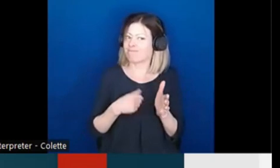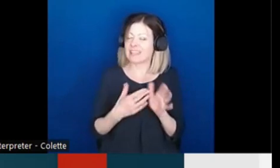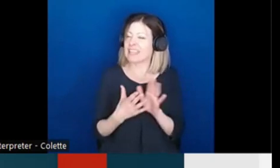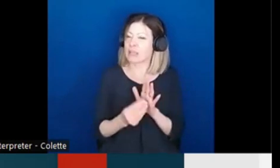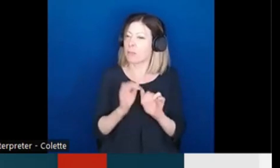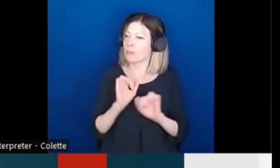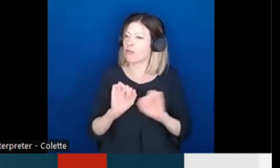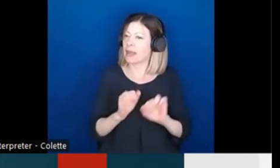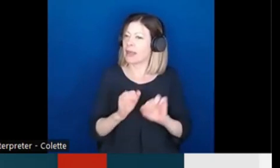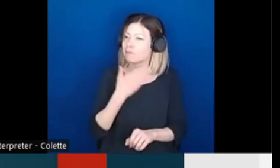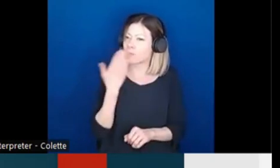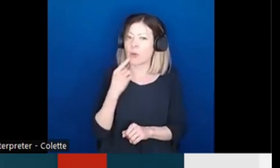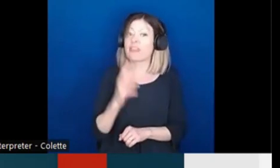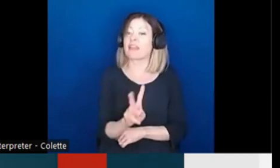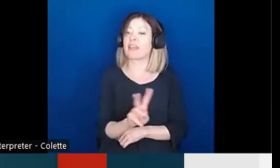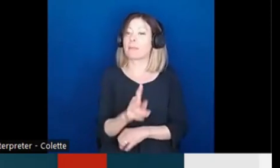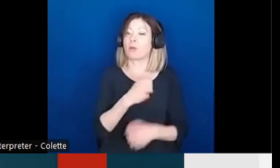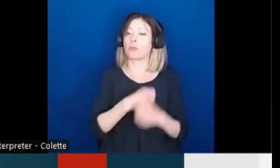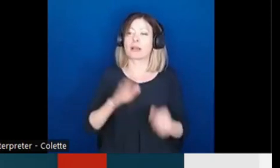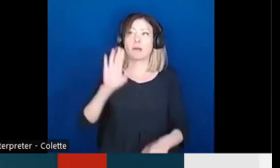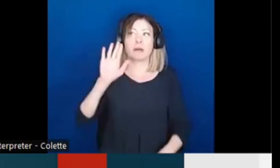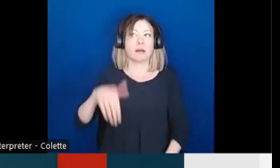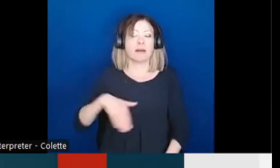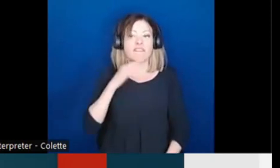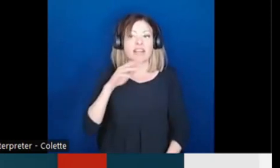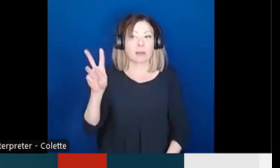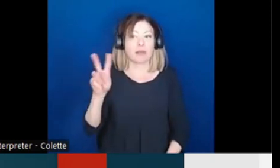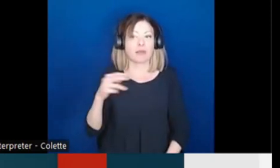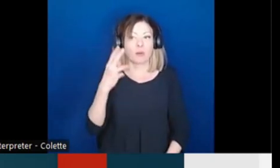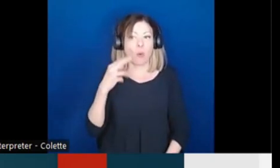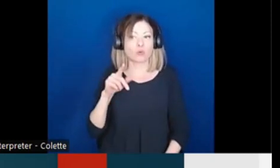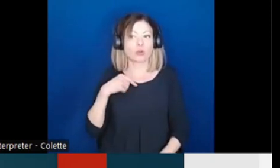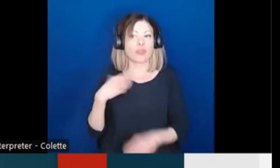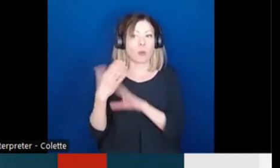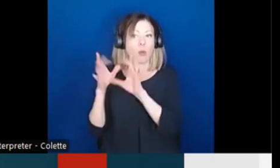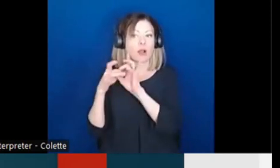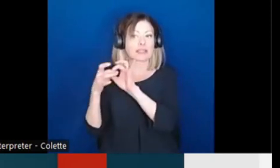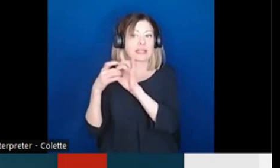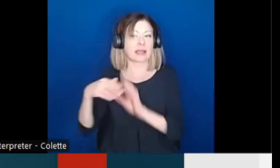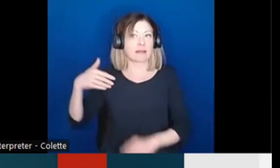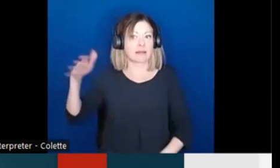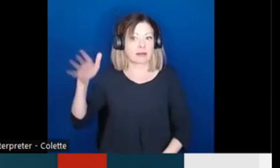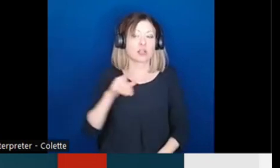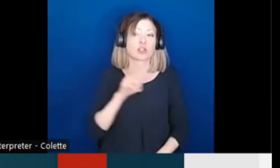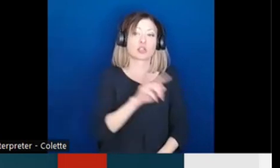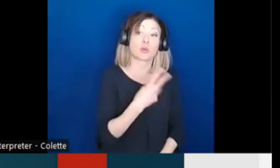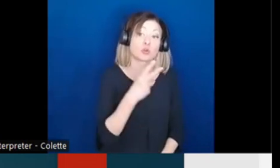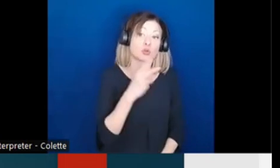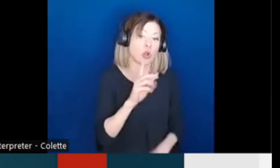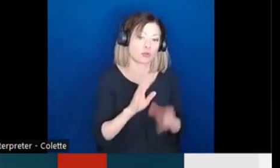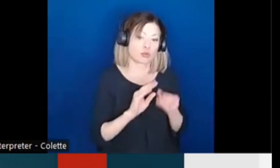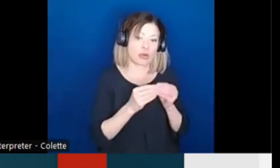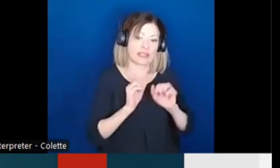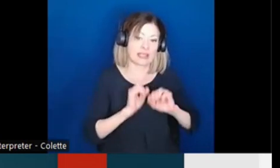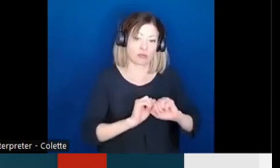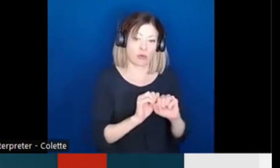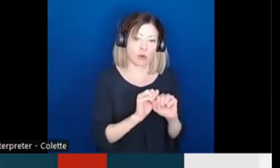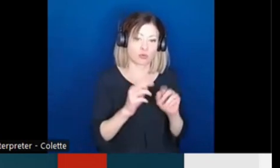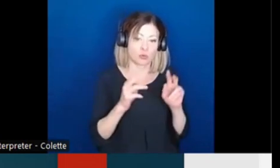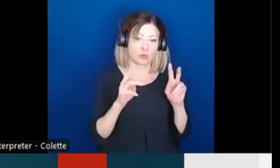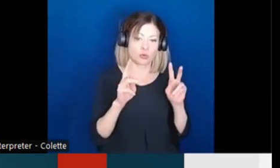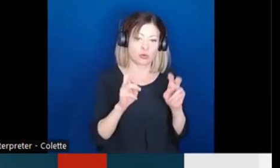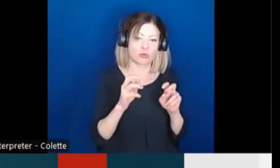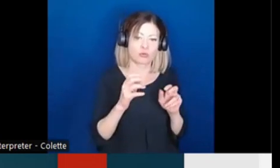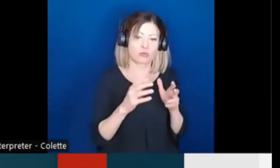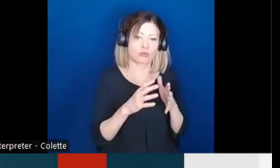and Bramwell, who worked together. And Charlotte and Bramwell, they all together created a world called Great Glass Town. Then Charlotte and Bramwell